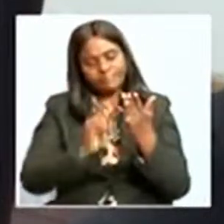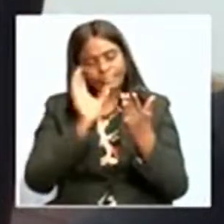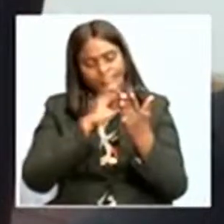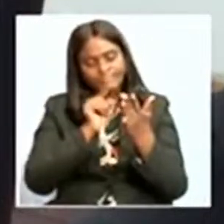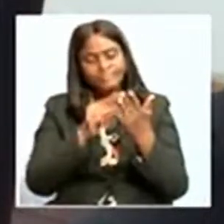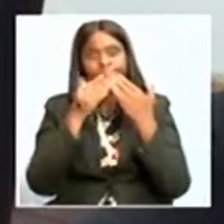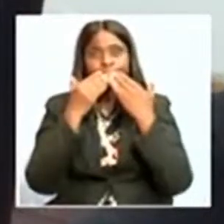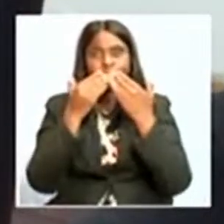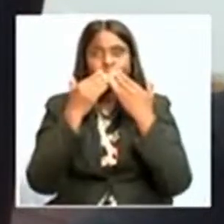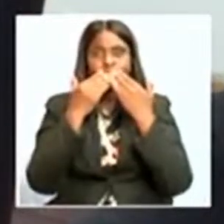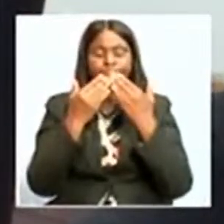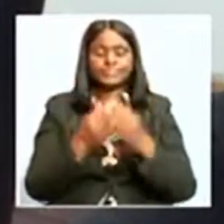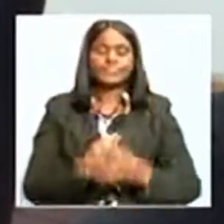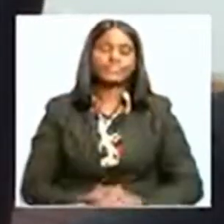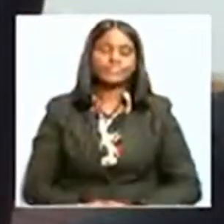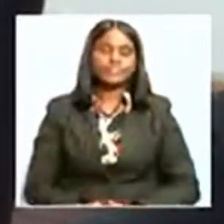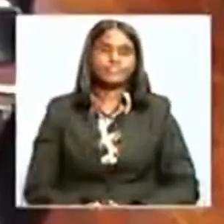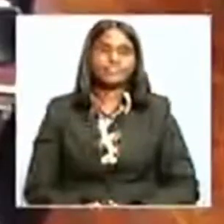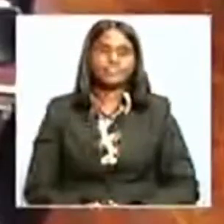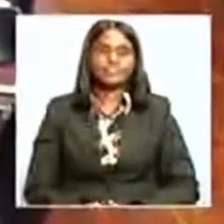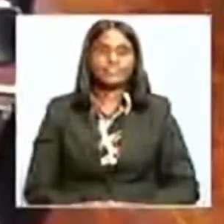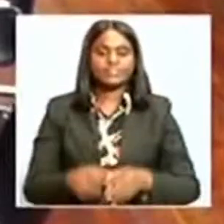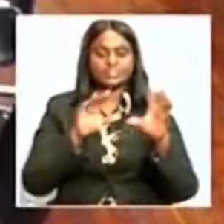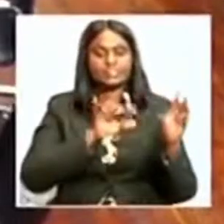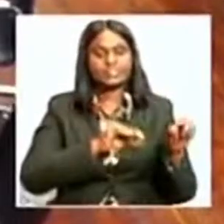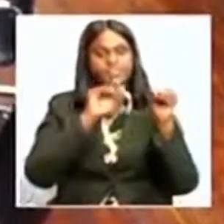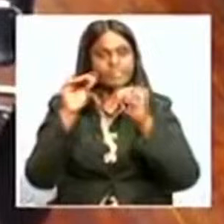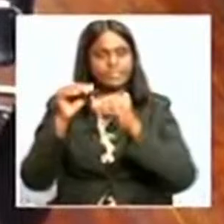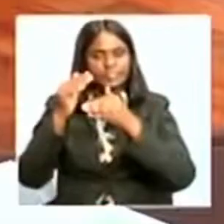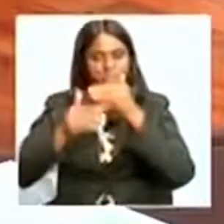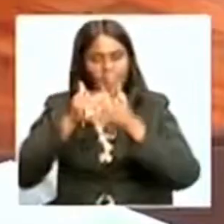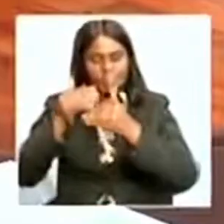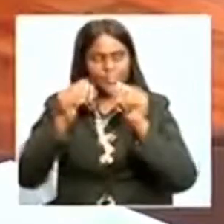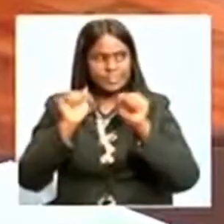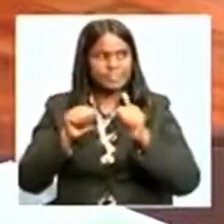you. Thank you. Okay, we can move to the next one.